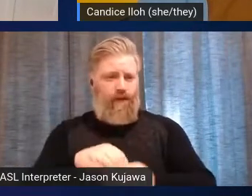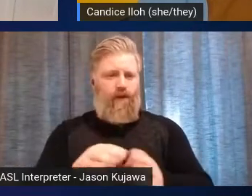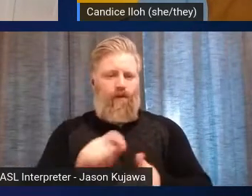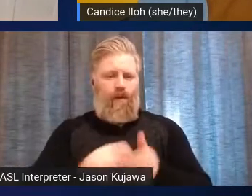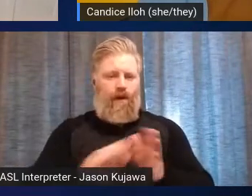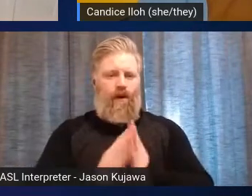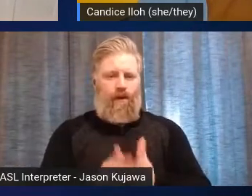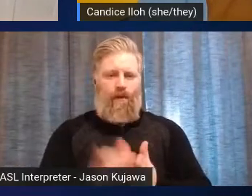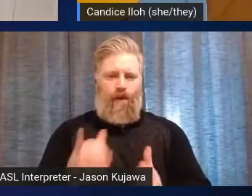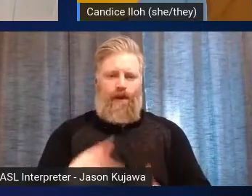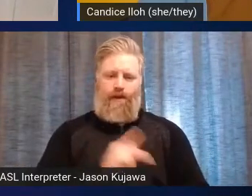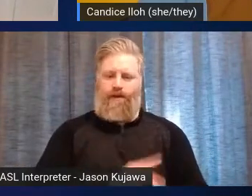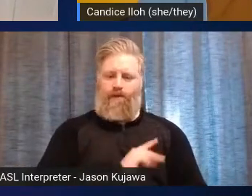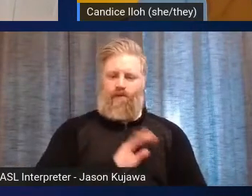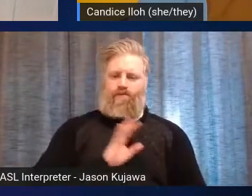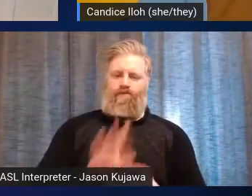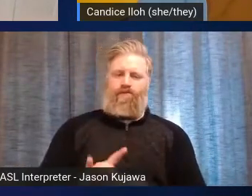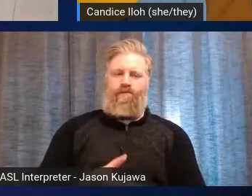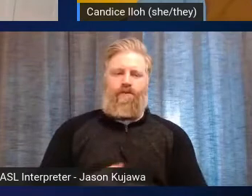you? That's a good question.